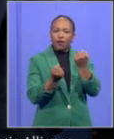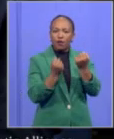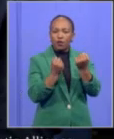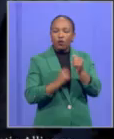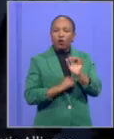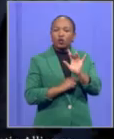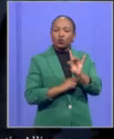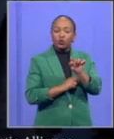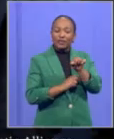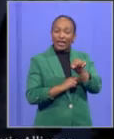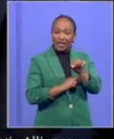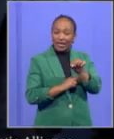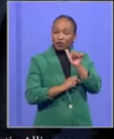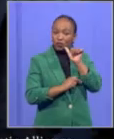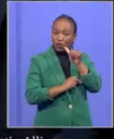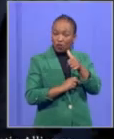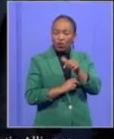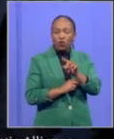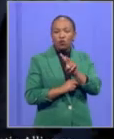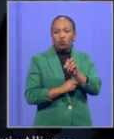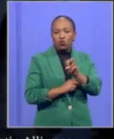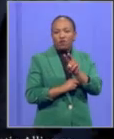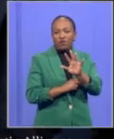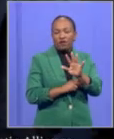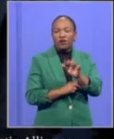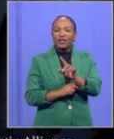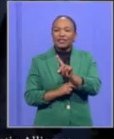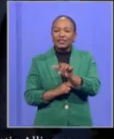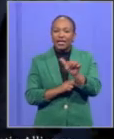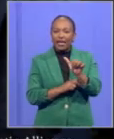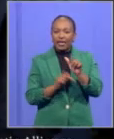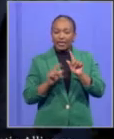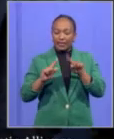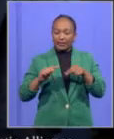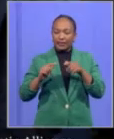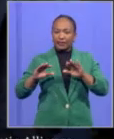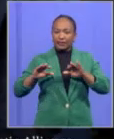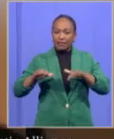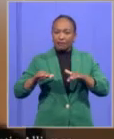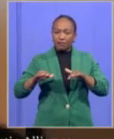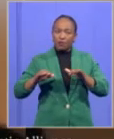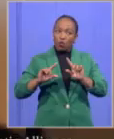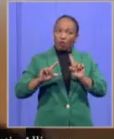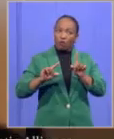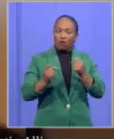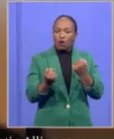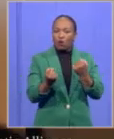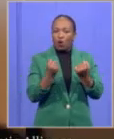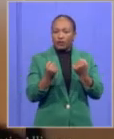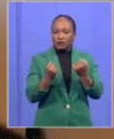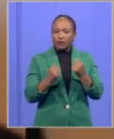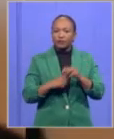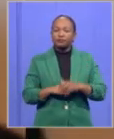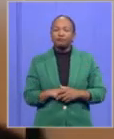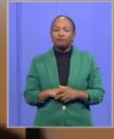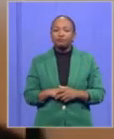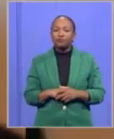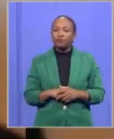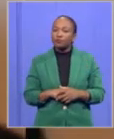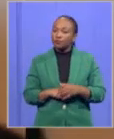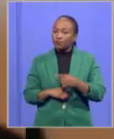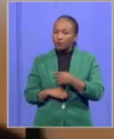of April, 2025. The DS delegation of leadership will attend the court proceedings. This follows what we view as